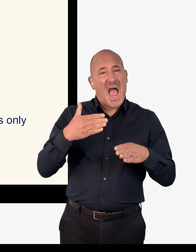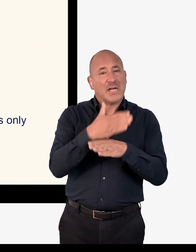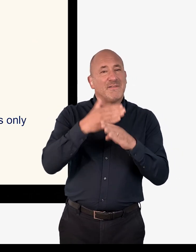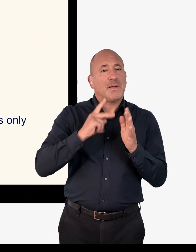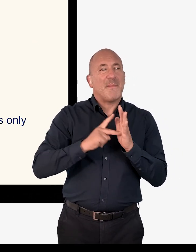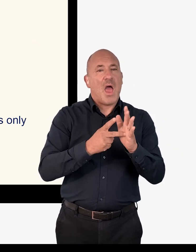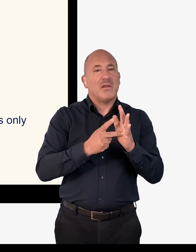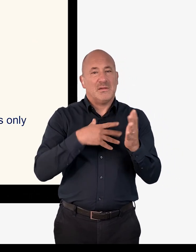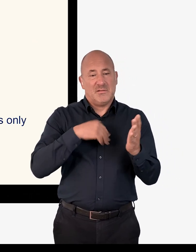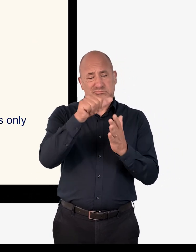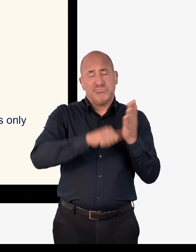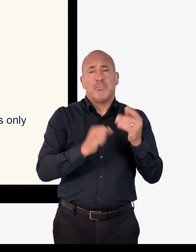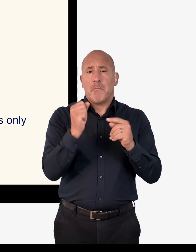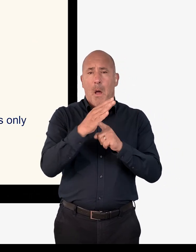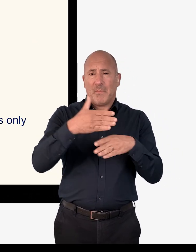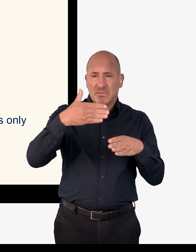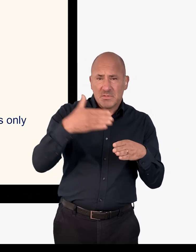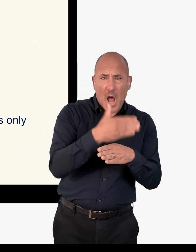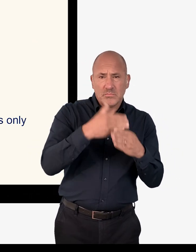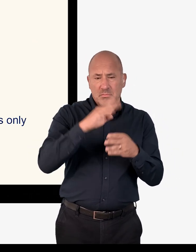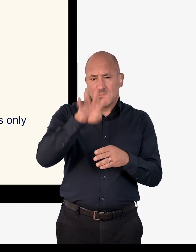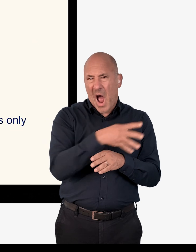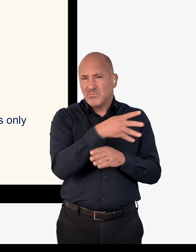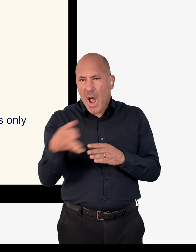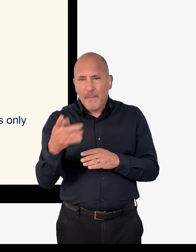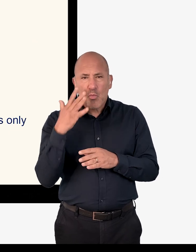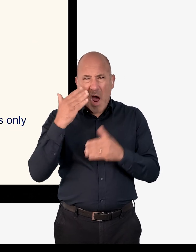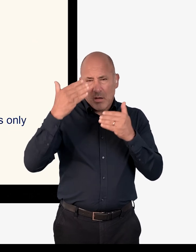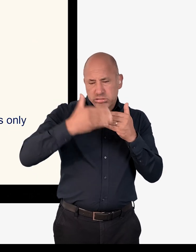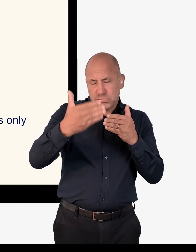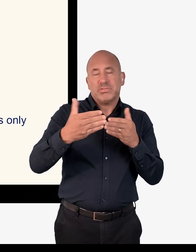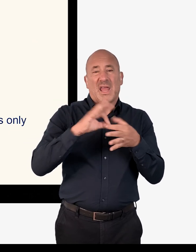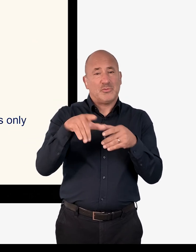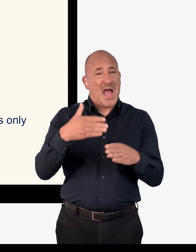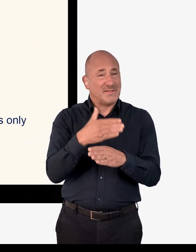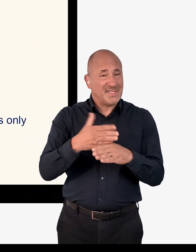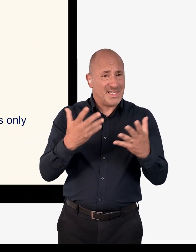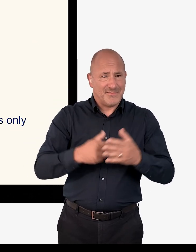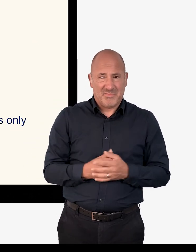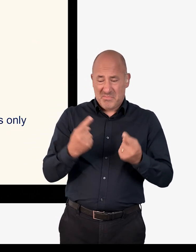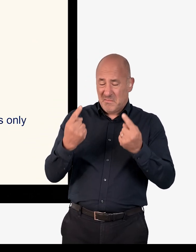Activity plan. List key tasks and timetable for the funded activity.